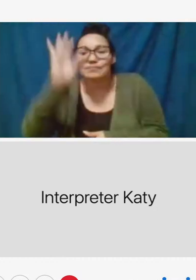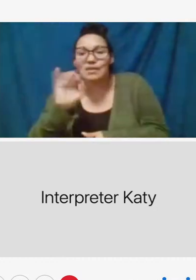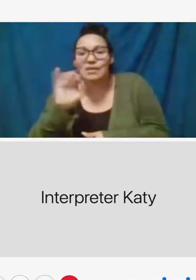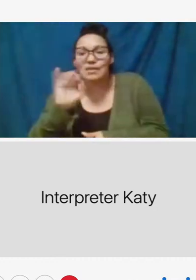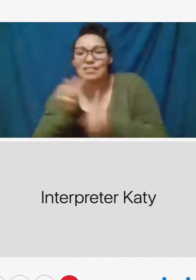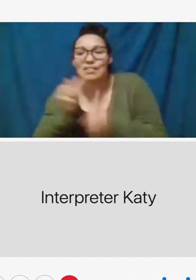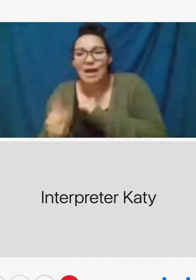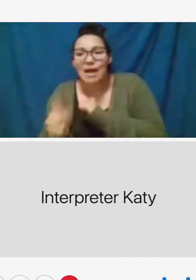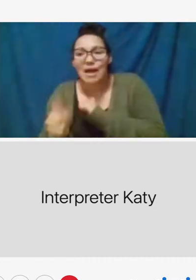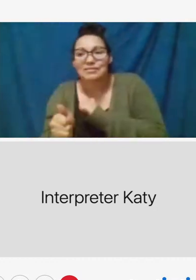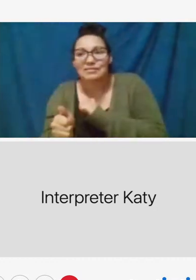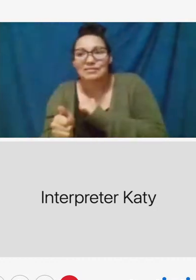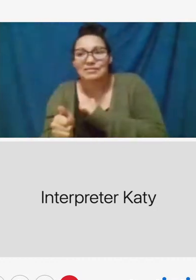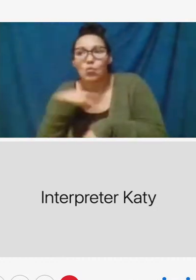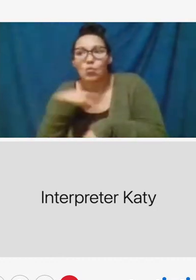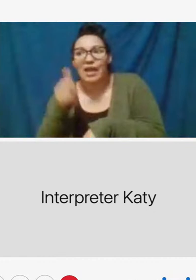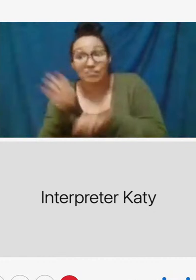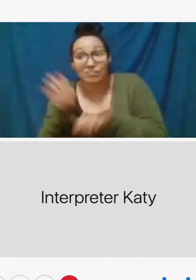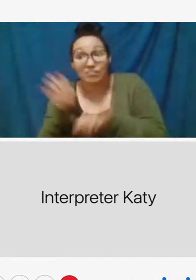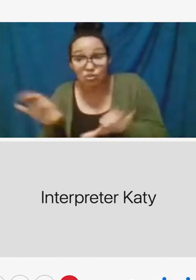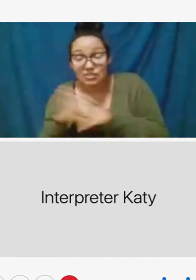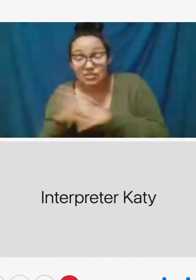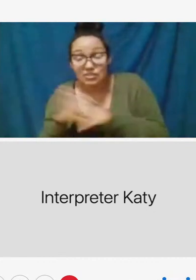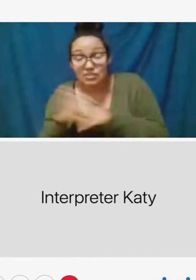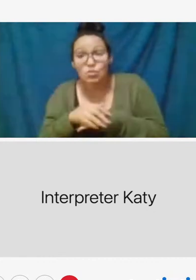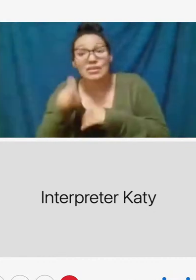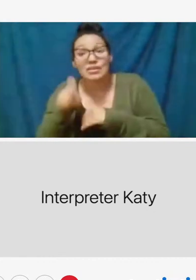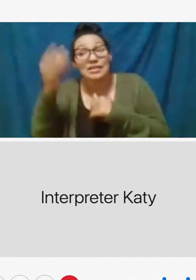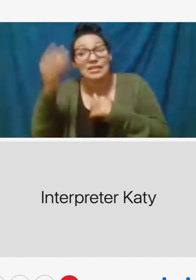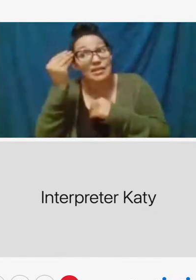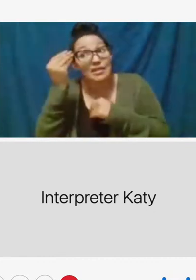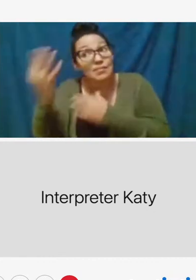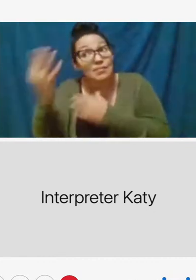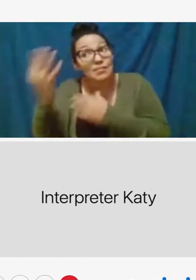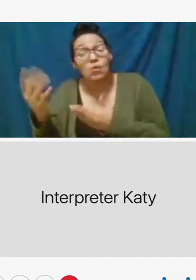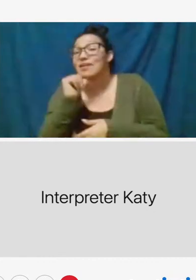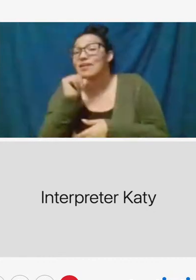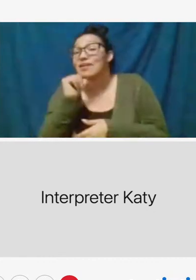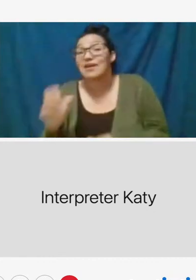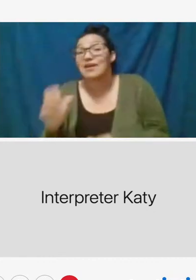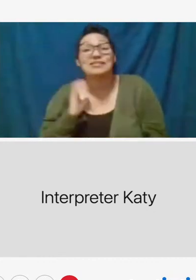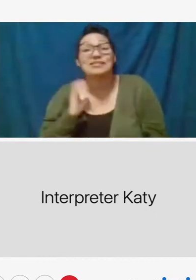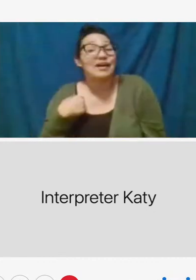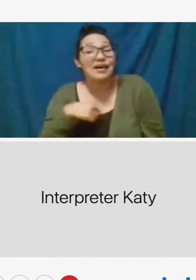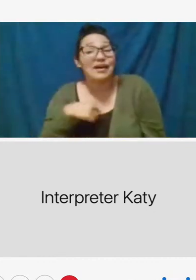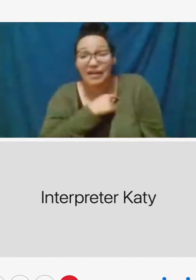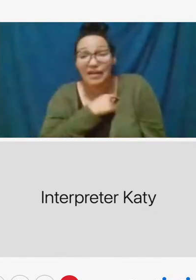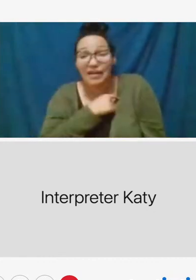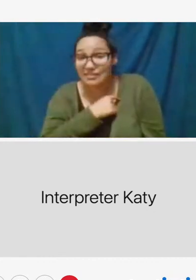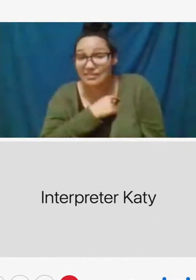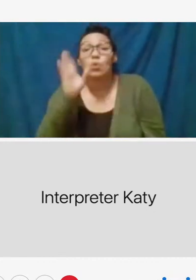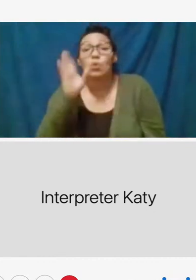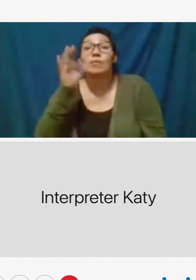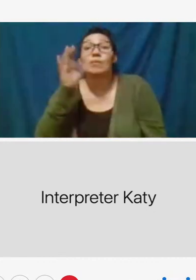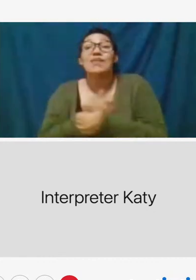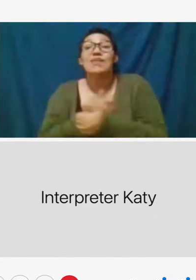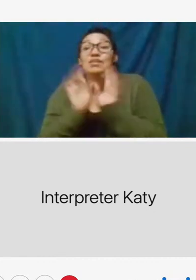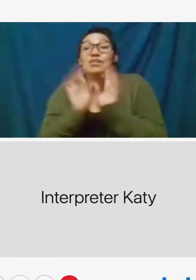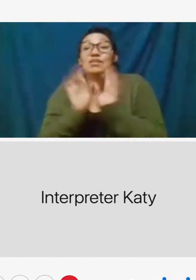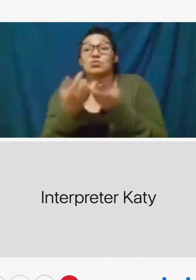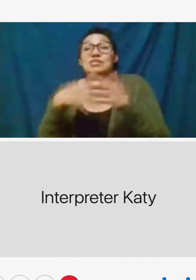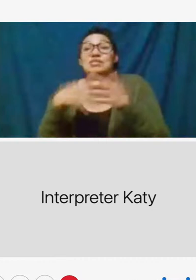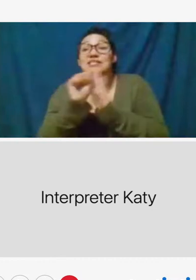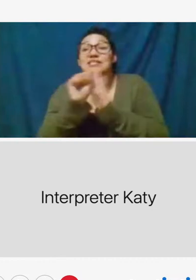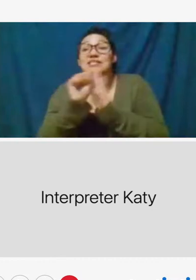do it so we need to let them know that this is not cult and Joint Unified this is going to be every District in the state has to do it so they have to